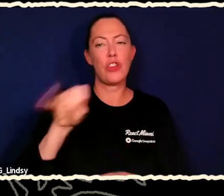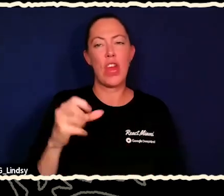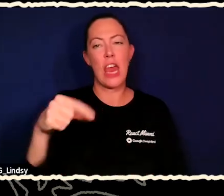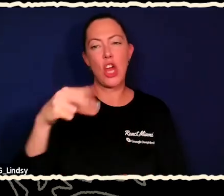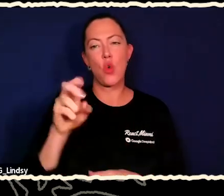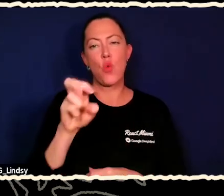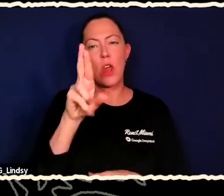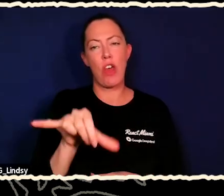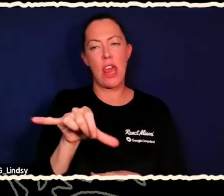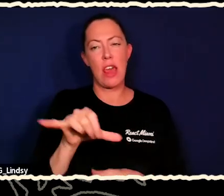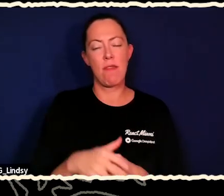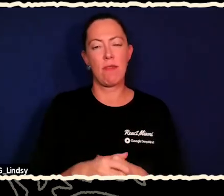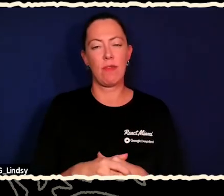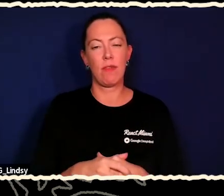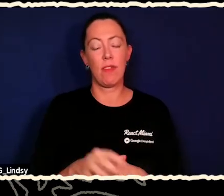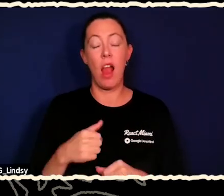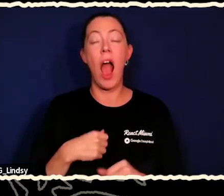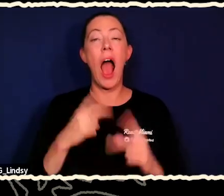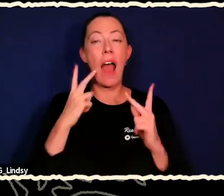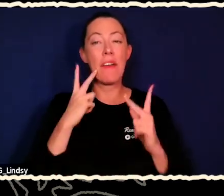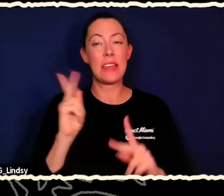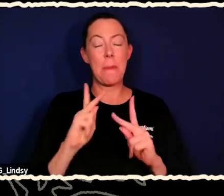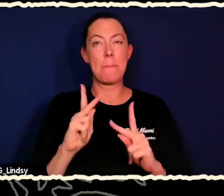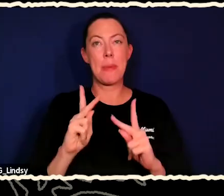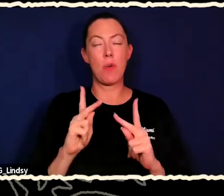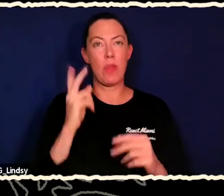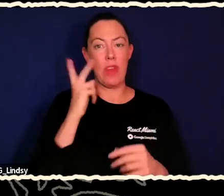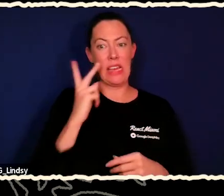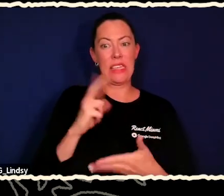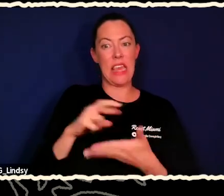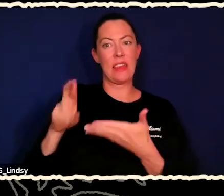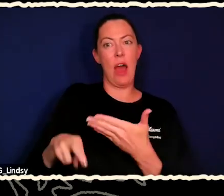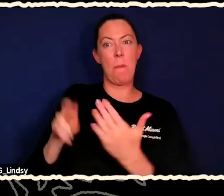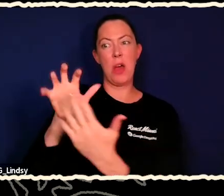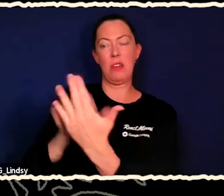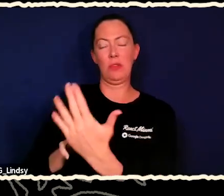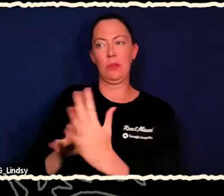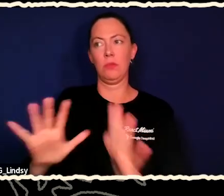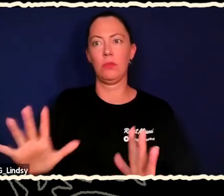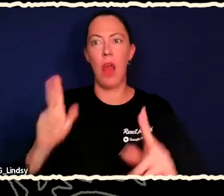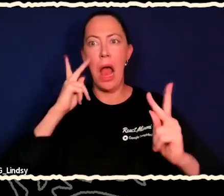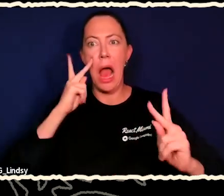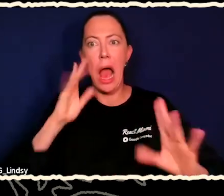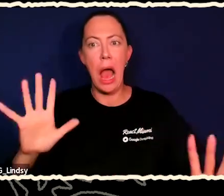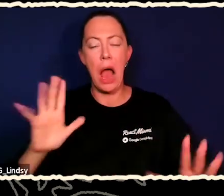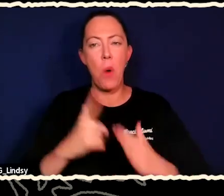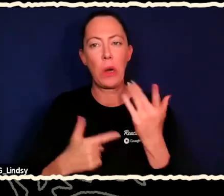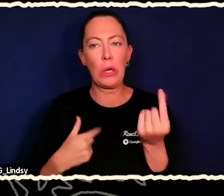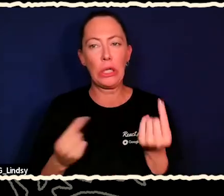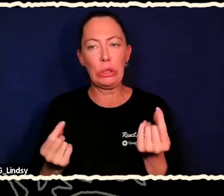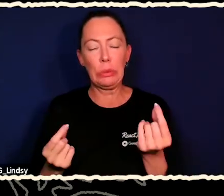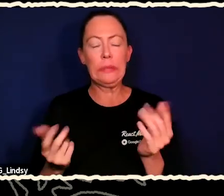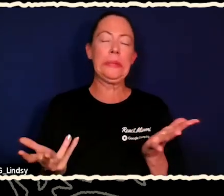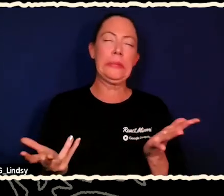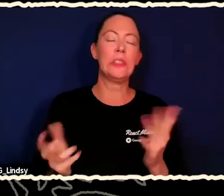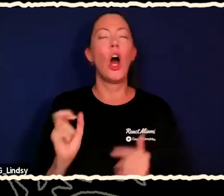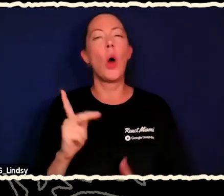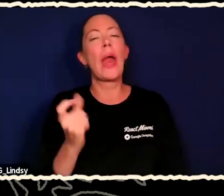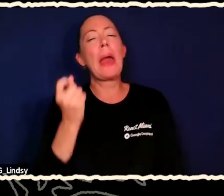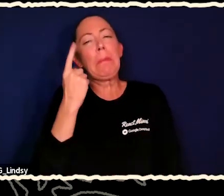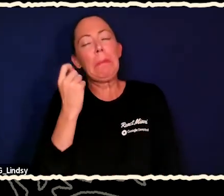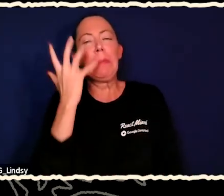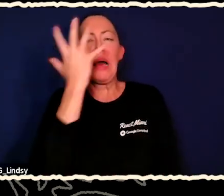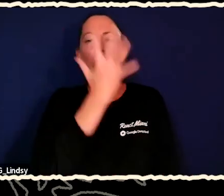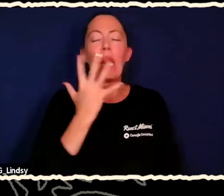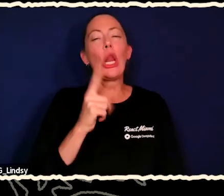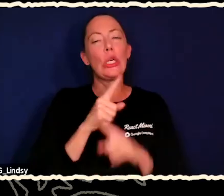And I have seen people kind of freak out when they see the output of the compiler. And OK, fine, it looks ugly, it's a lot longer,